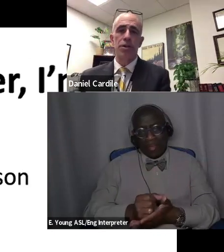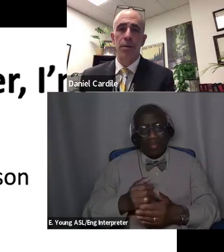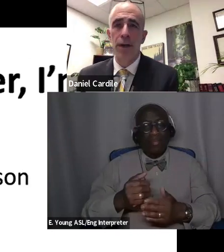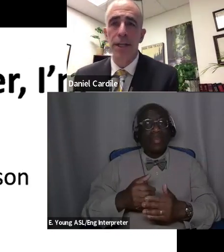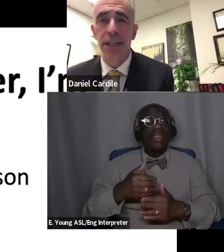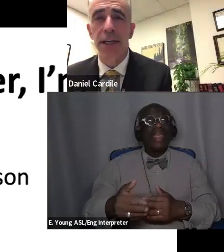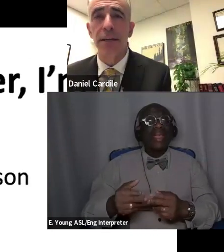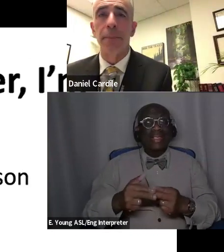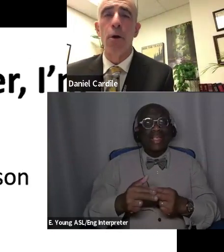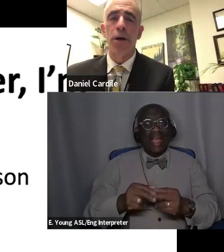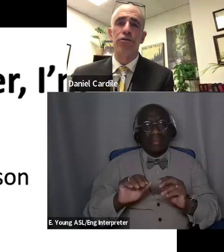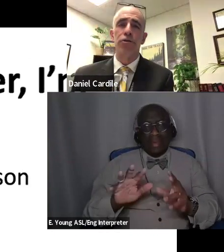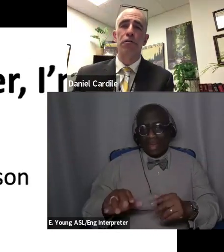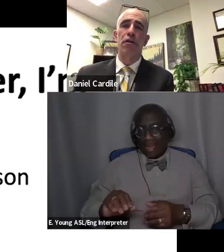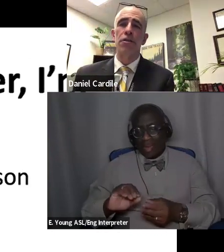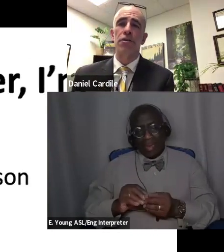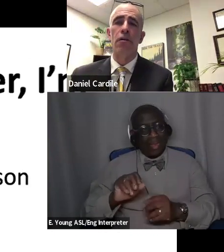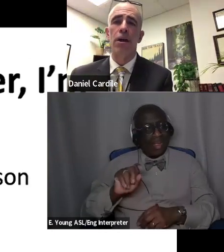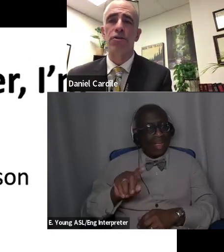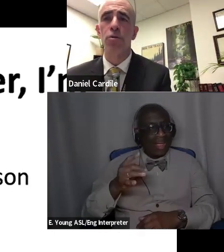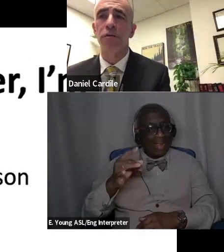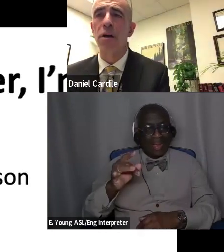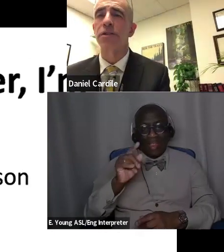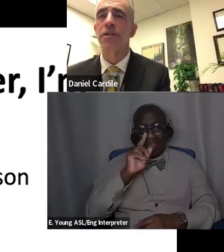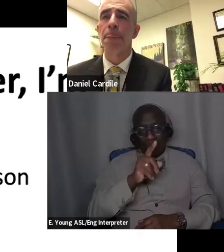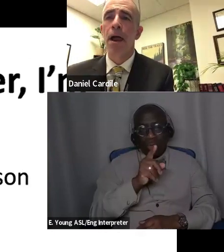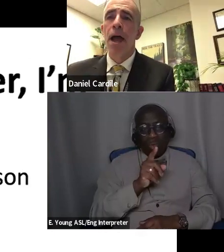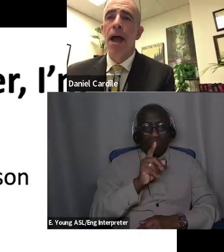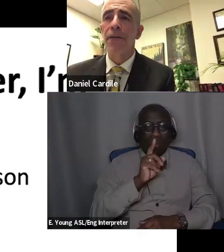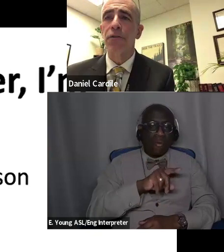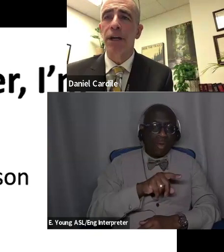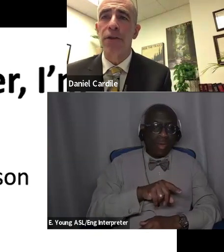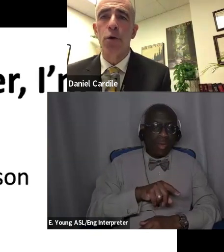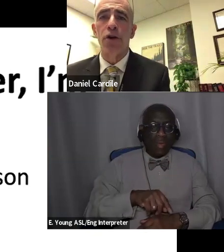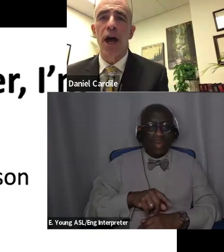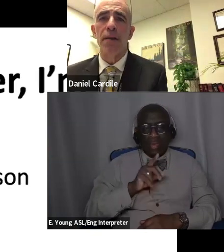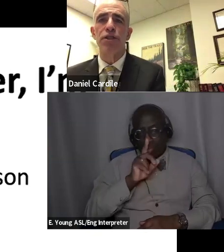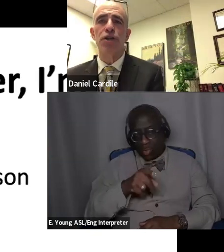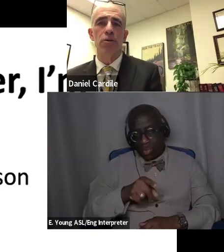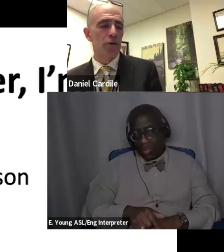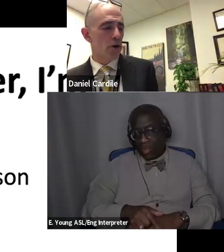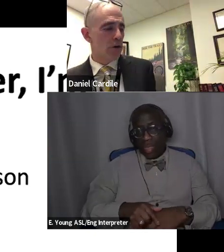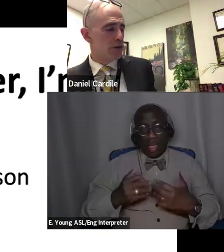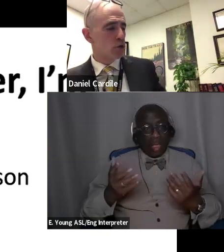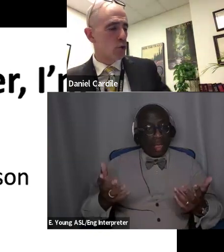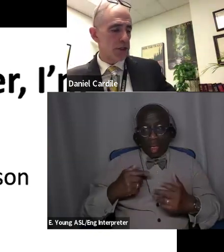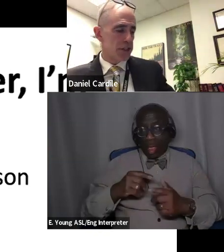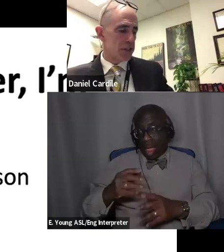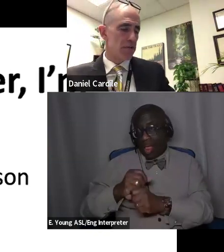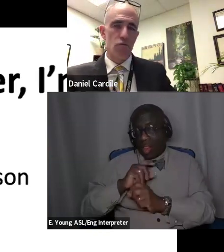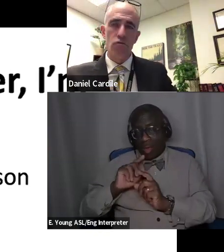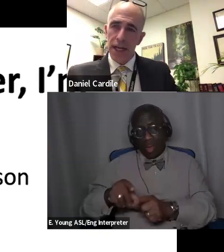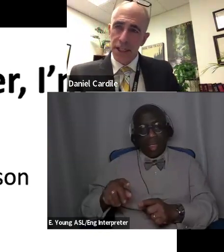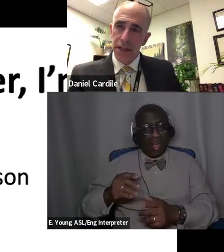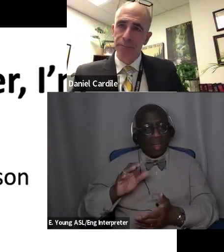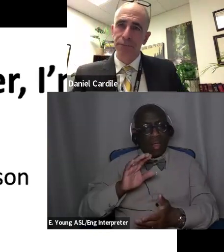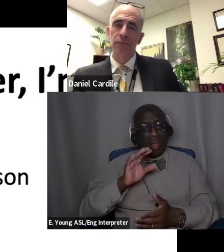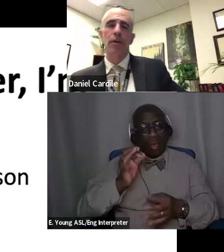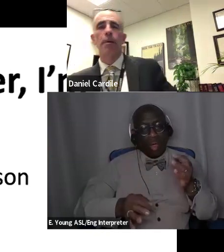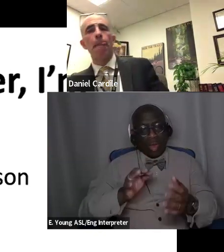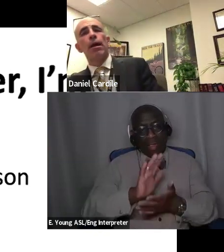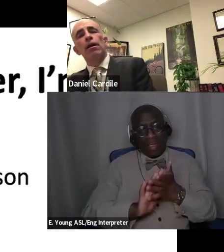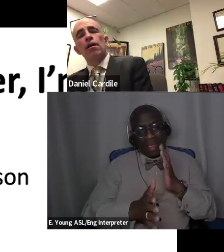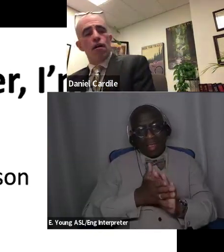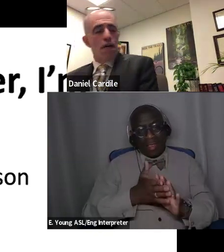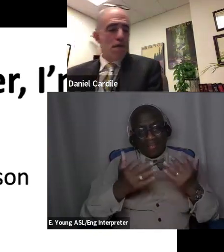All right, question number 18. Oh, another true, false. All right, true or false? After I get the order, I'm done with all this court stuff, right?